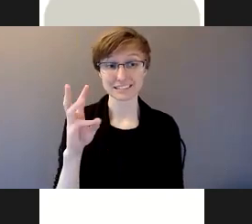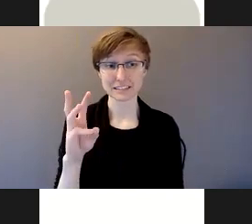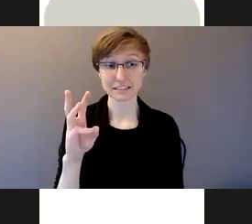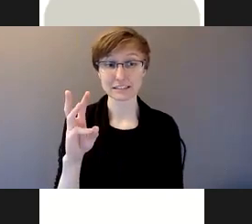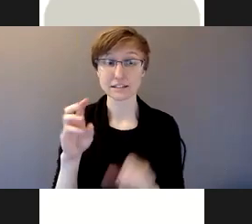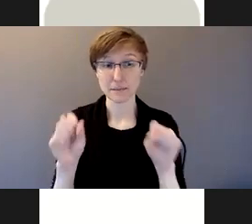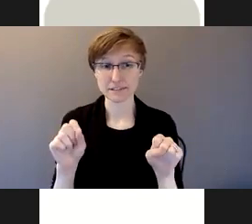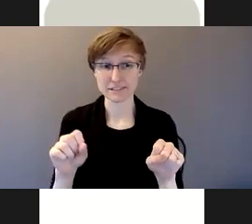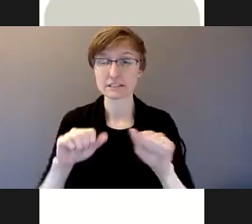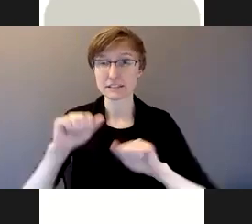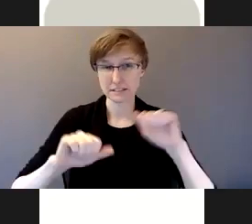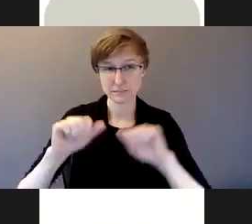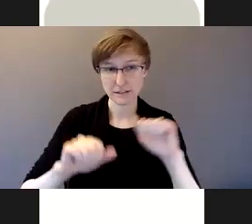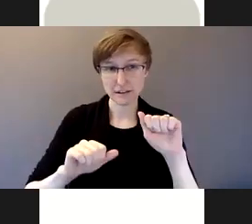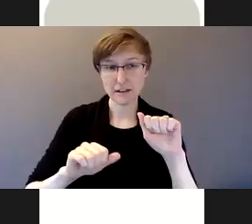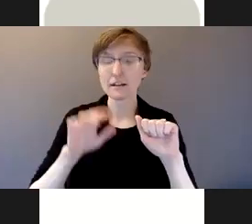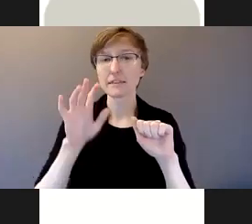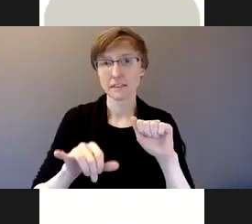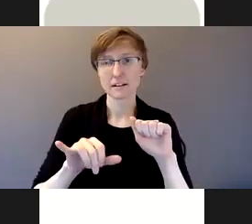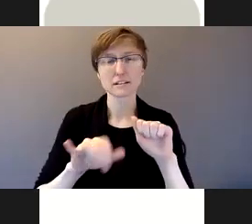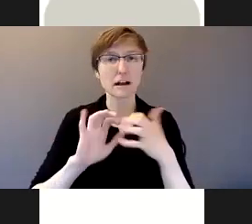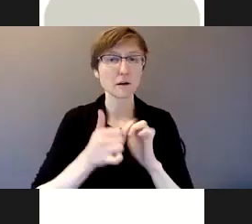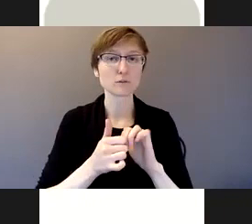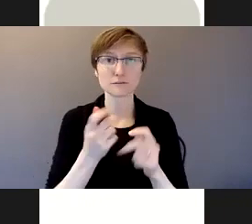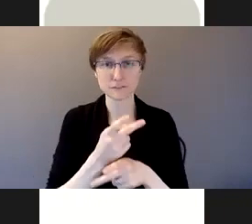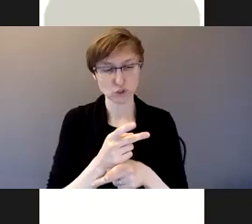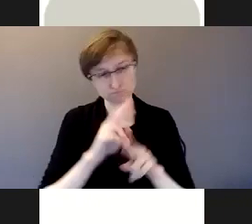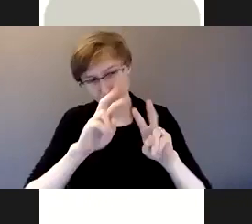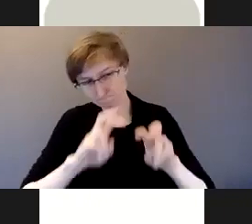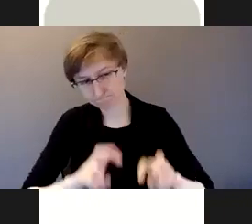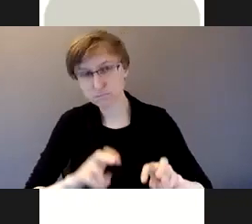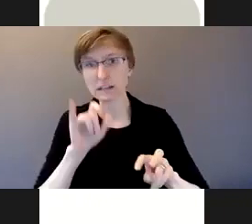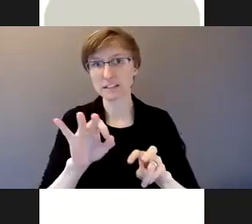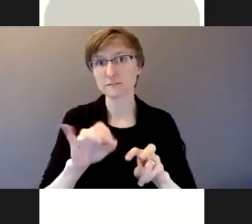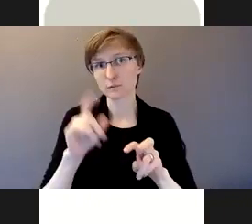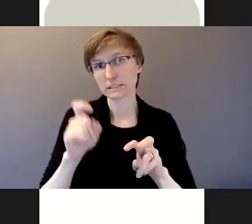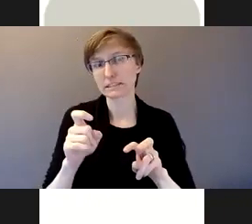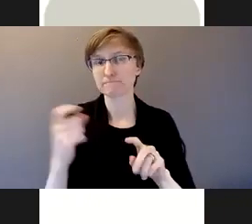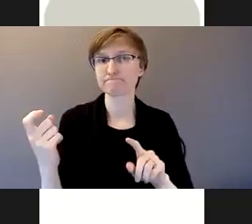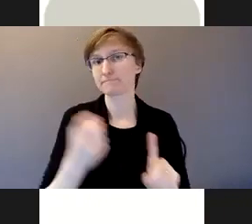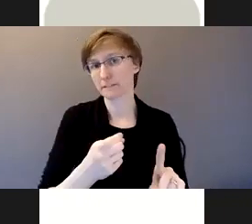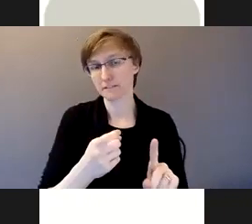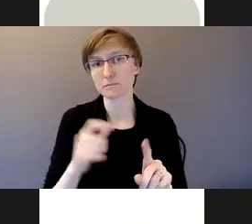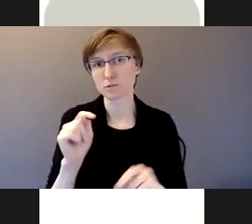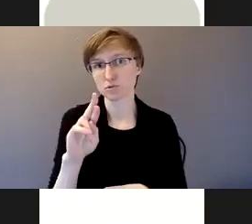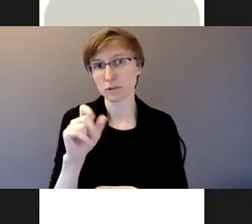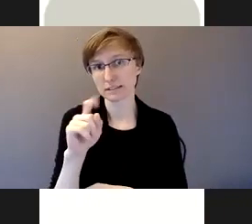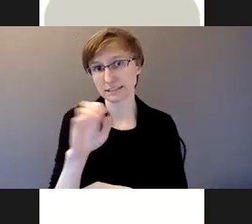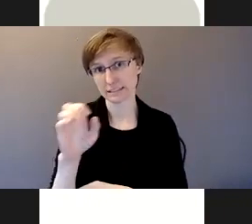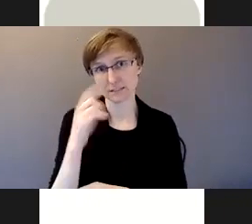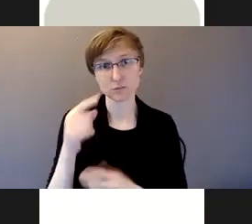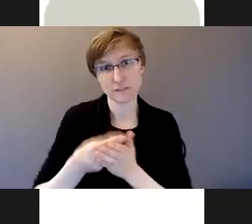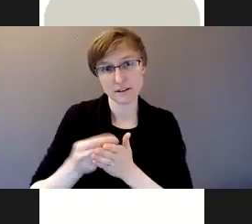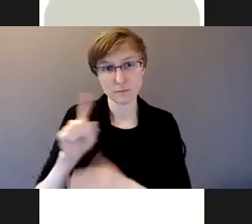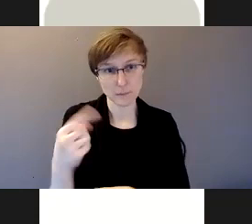of finances only for an incapable party. The local health integration network is another option to try and provide help and